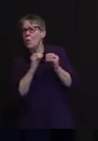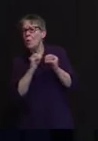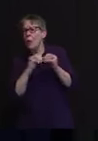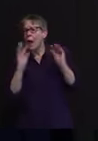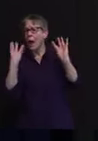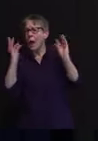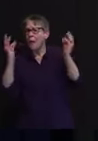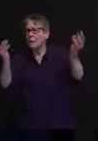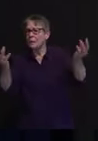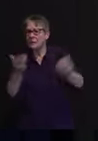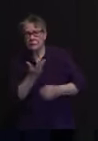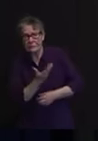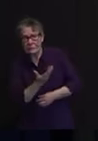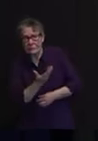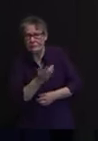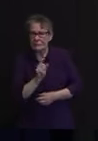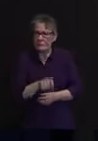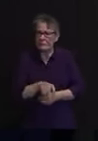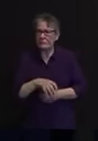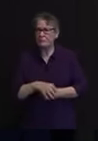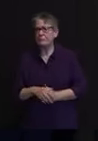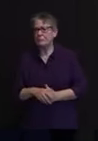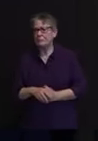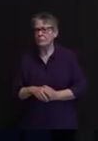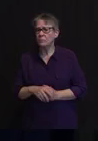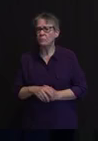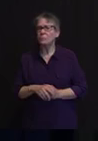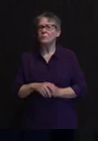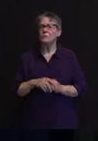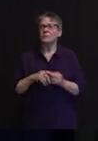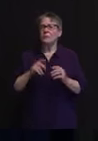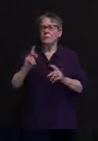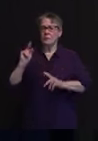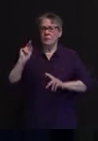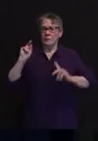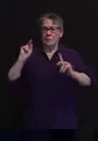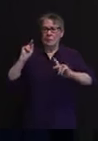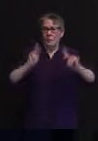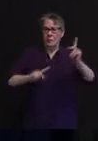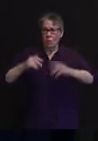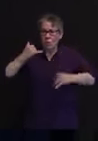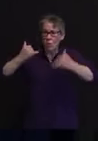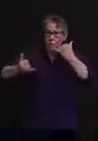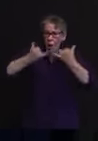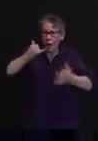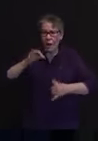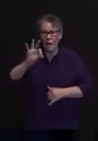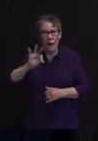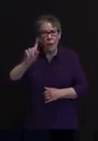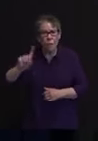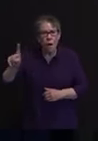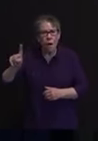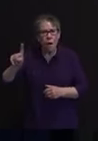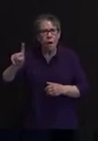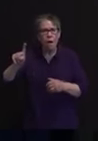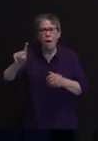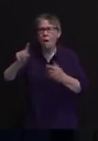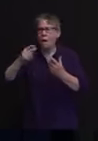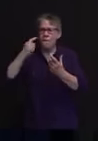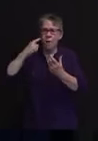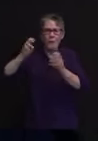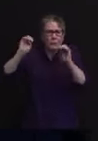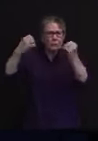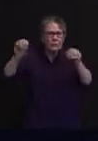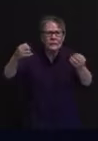911 system are unprecedented, and I just wanted to take the opportunity to thank all of those that came to support our EMS efforts across New Jersey. Thanks,